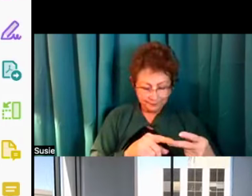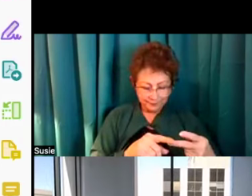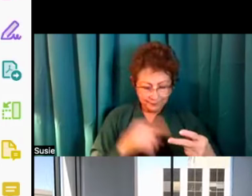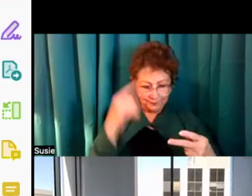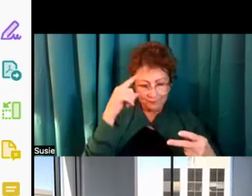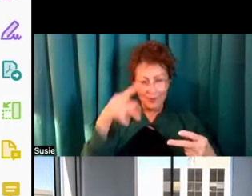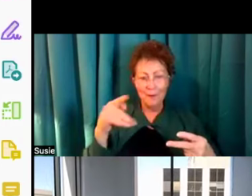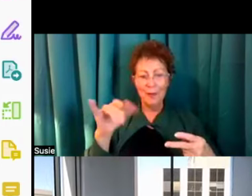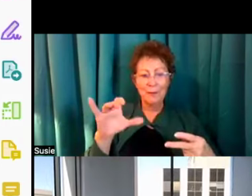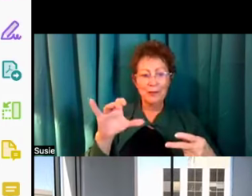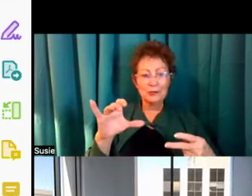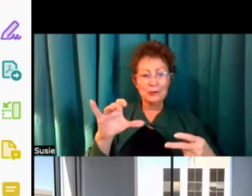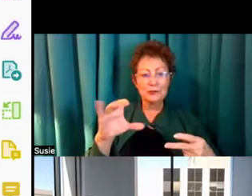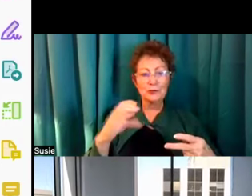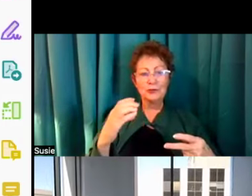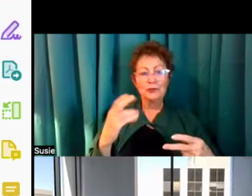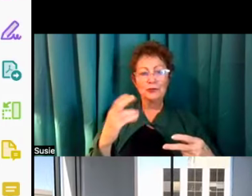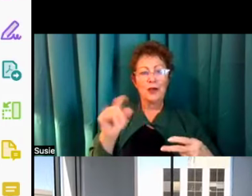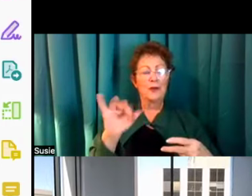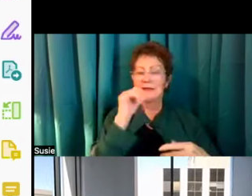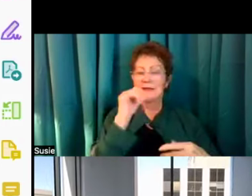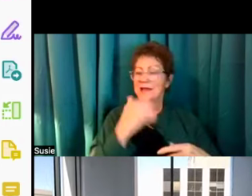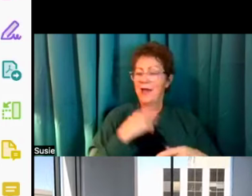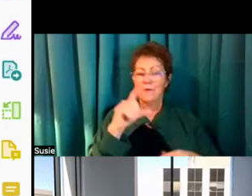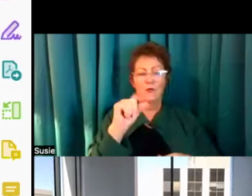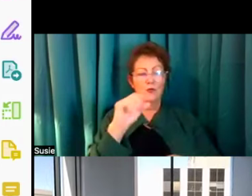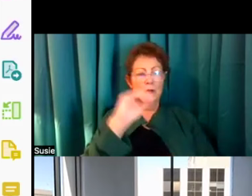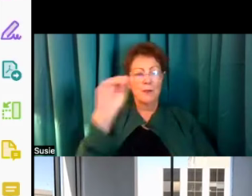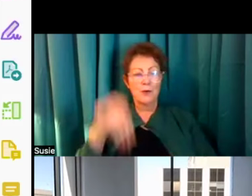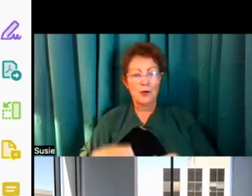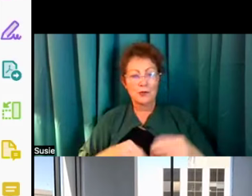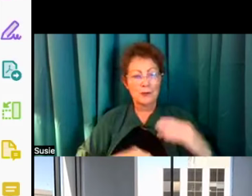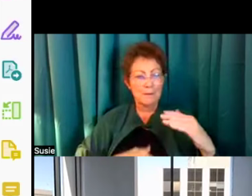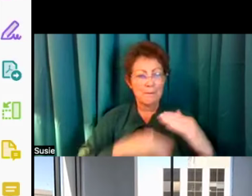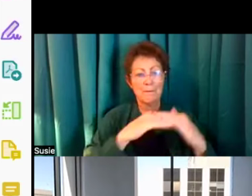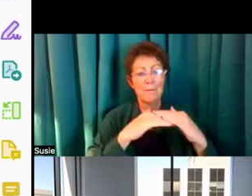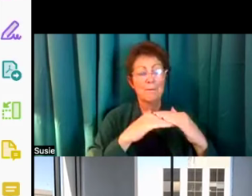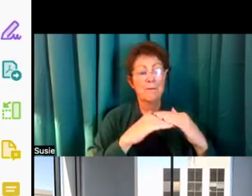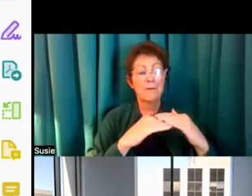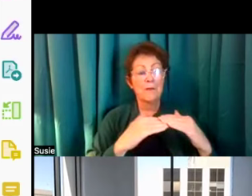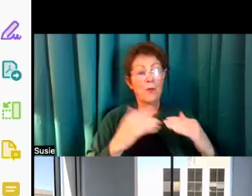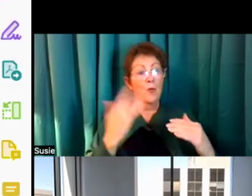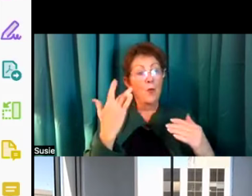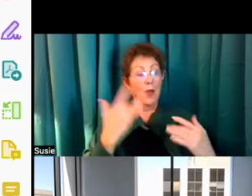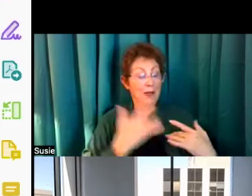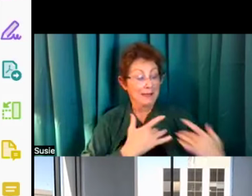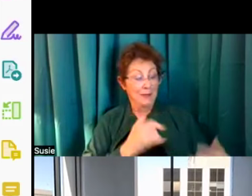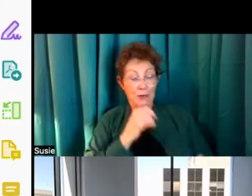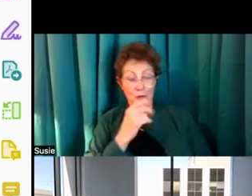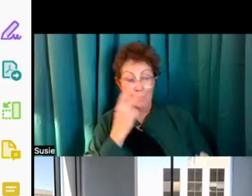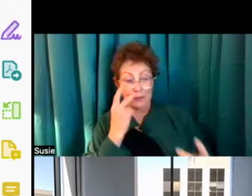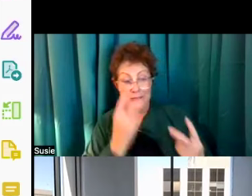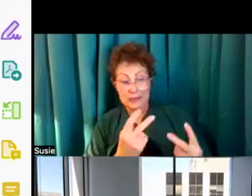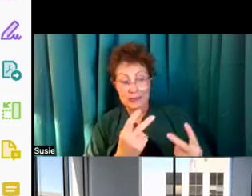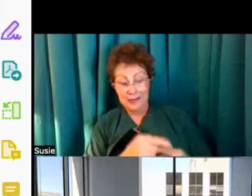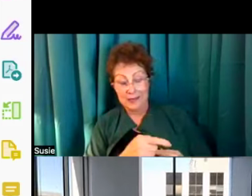charity where it doesn't have the 20% threshold, a reason why we typically do not see it holding,